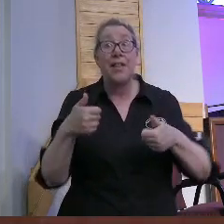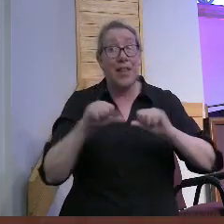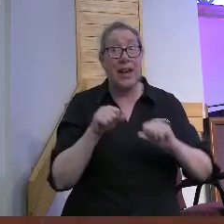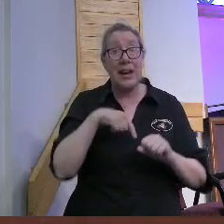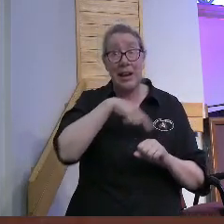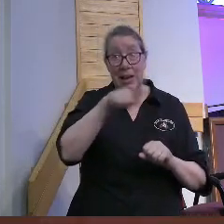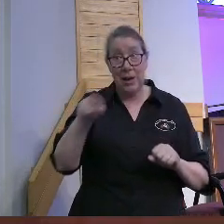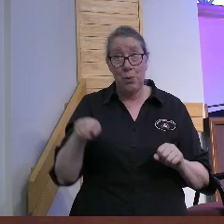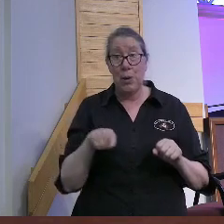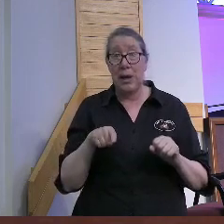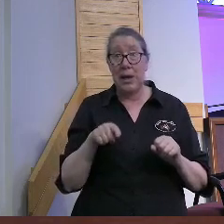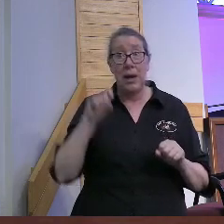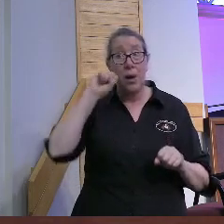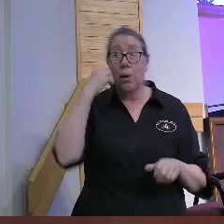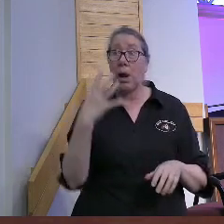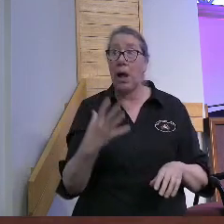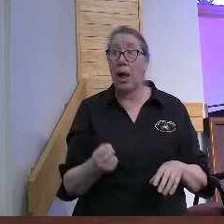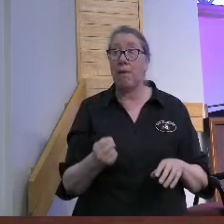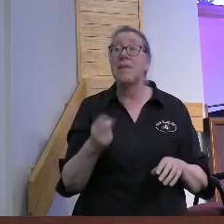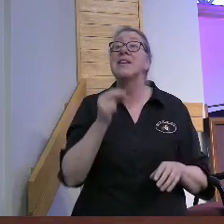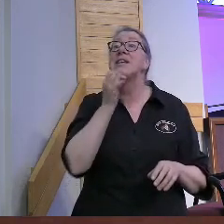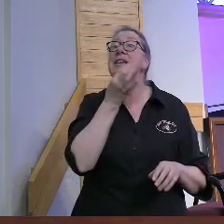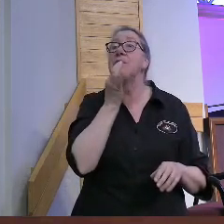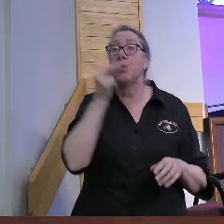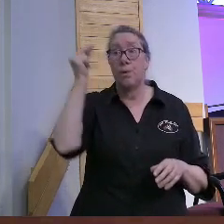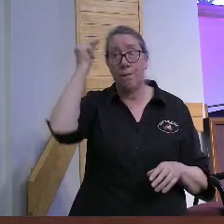that offends me. You got to trust me.